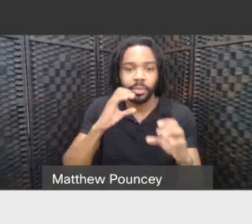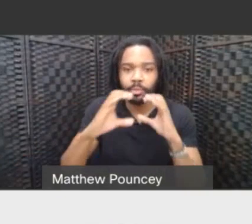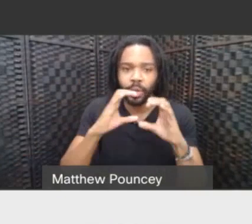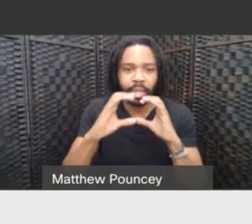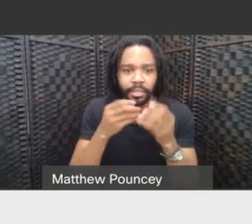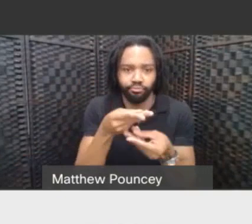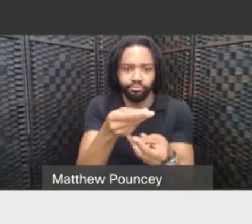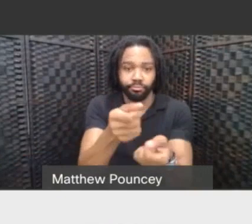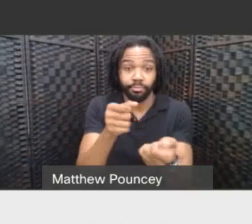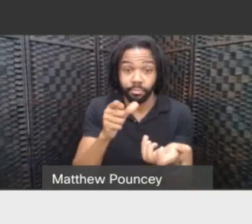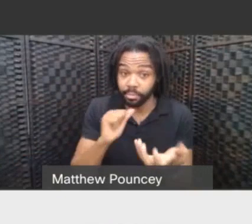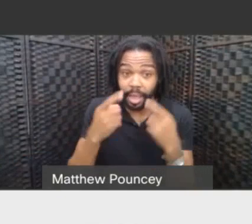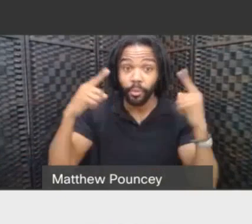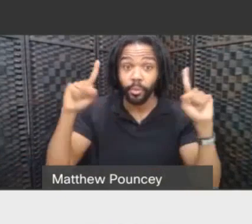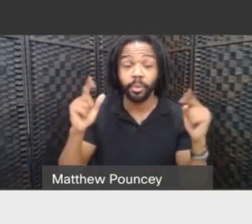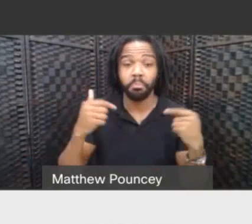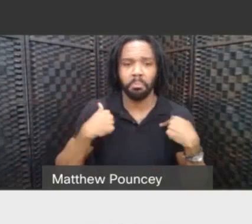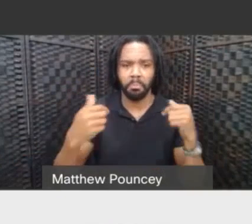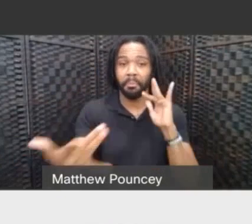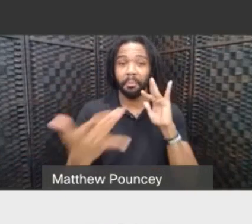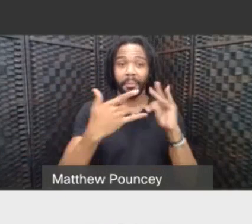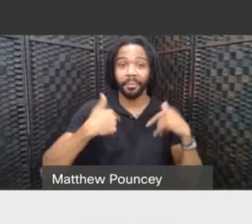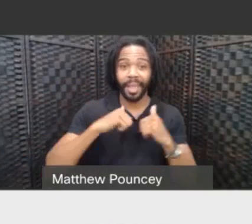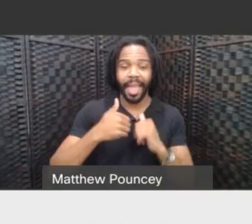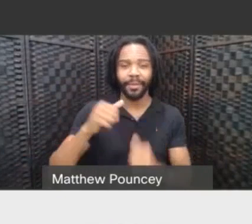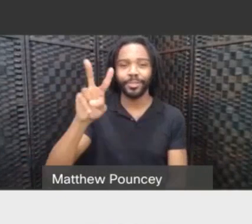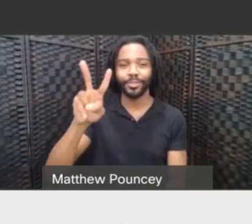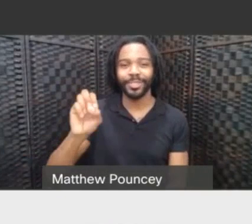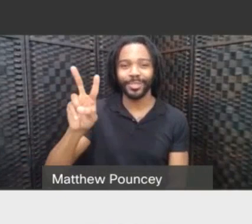that doesn't work, I can be reached at